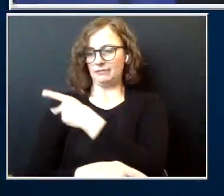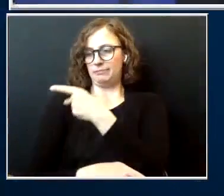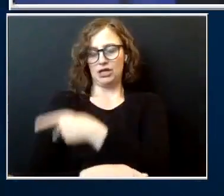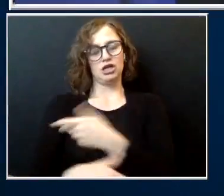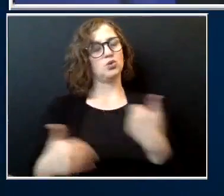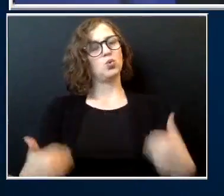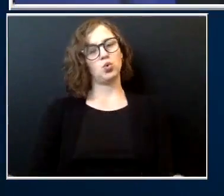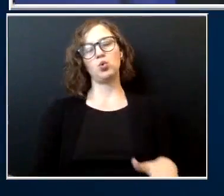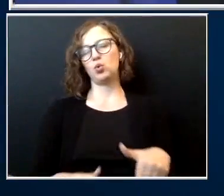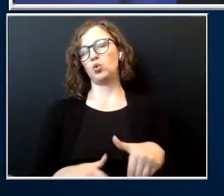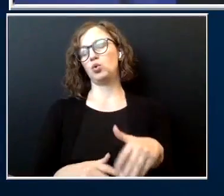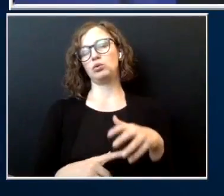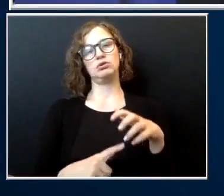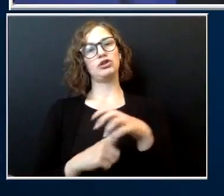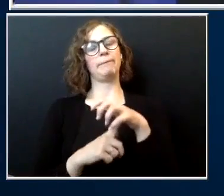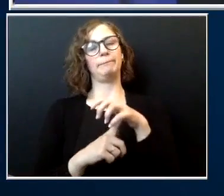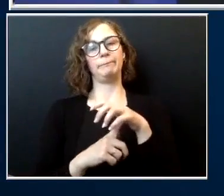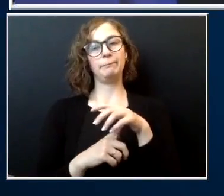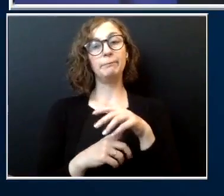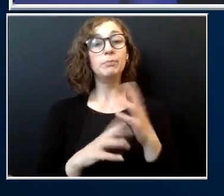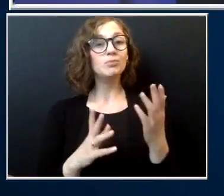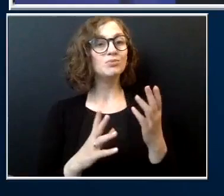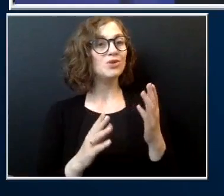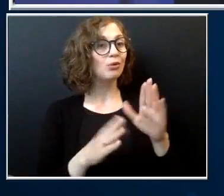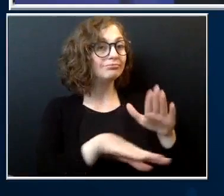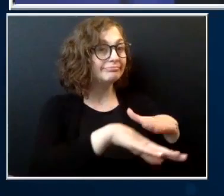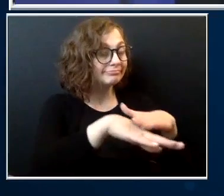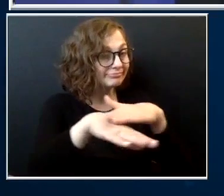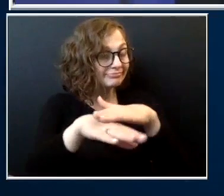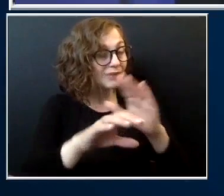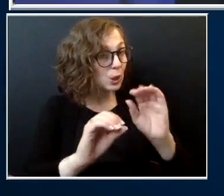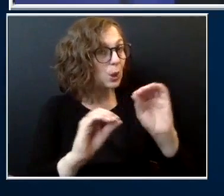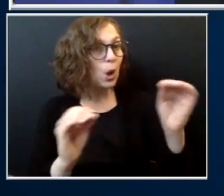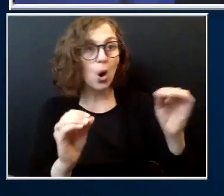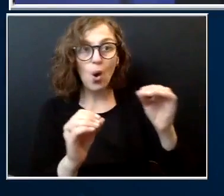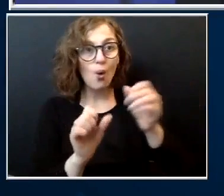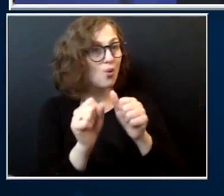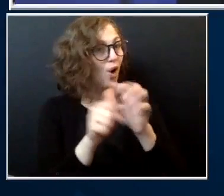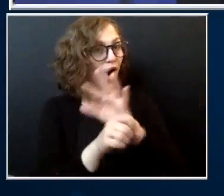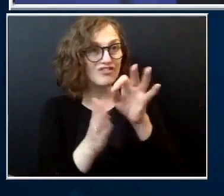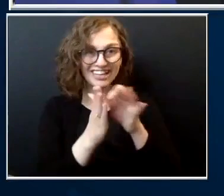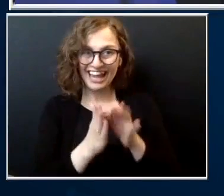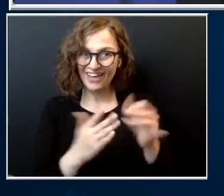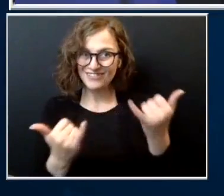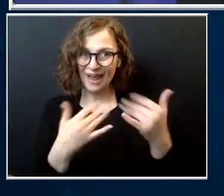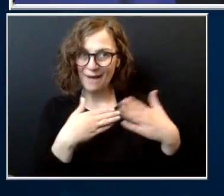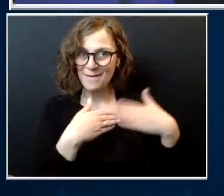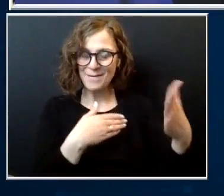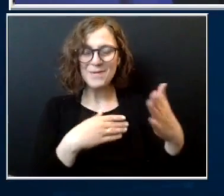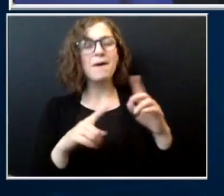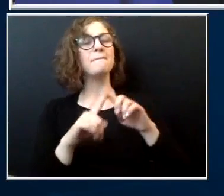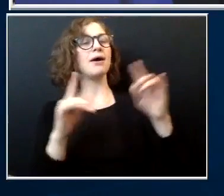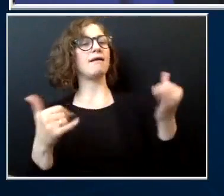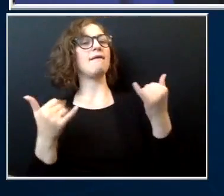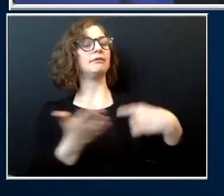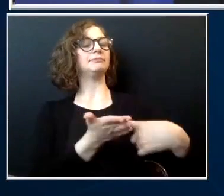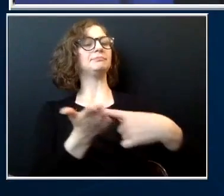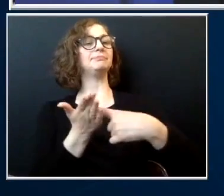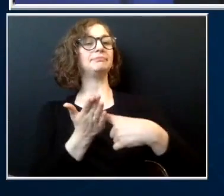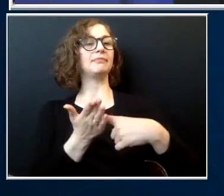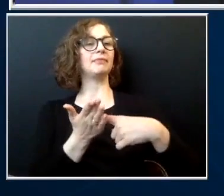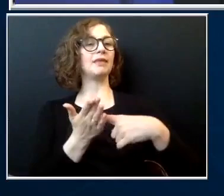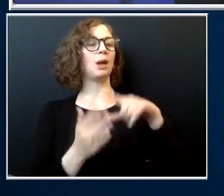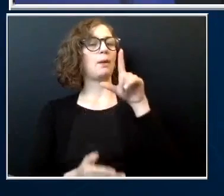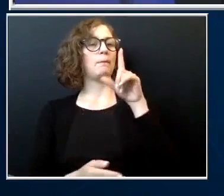COVID count, as we're reminding folks, but let's talk bird flu. It remains the biggest news in public health and infectious disease. So right now, it's a